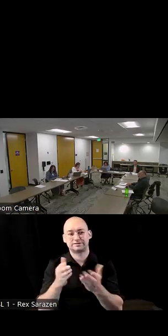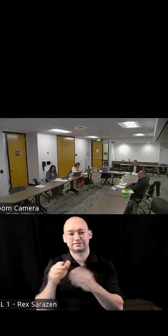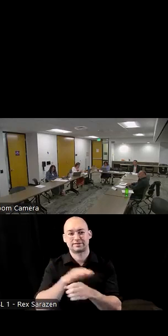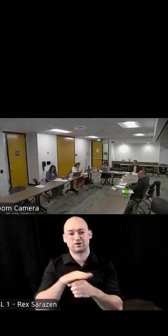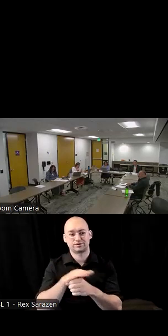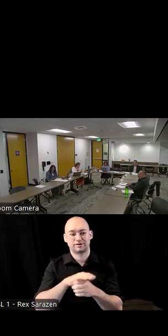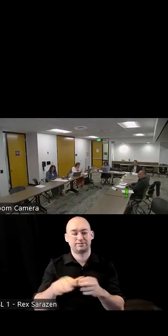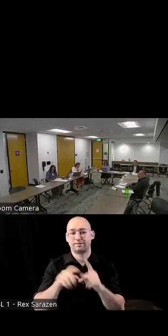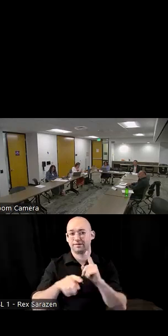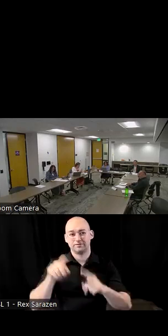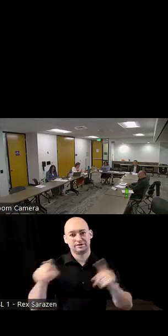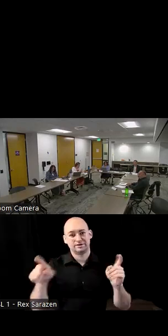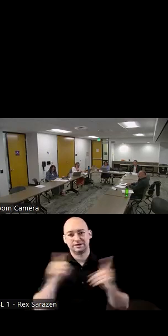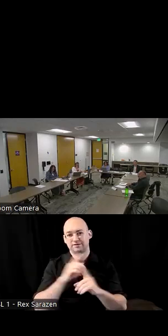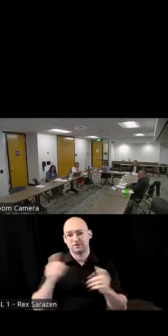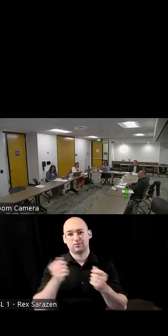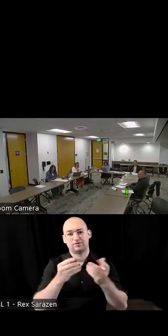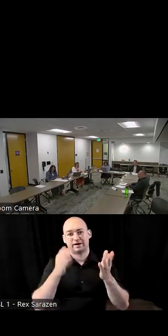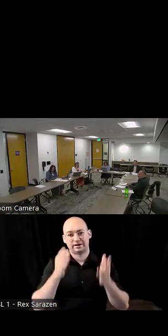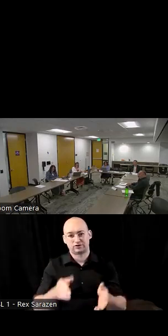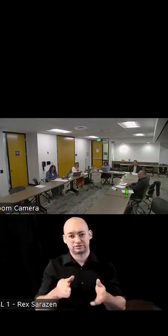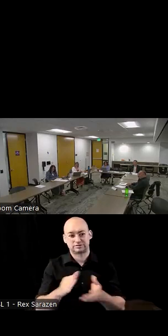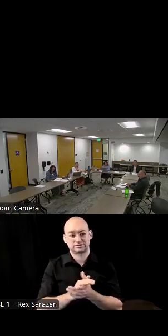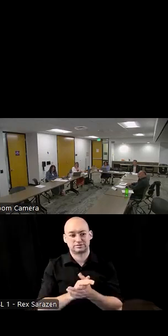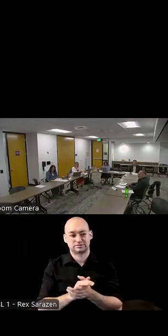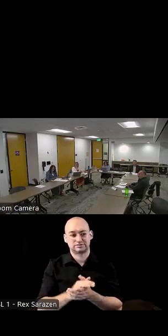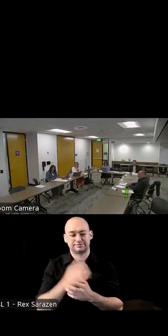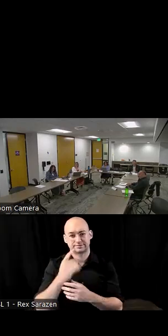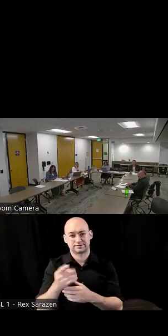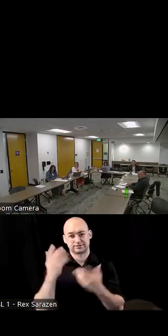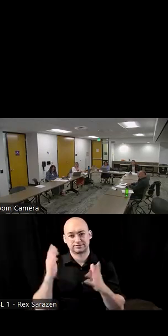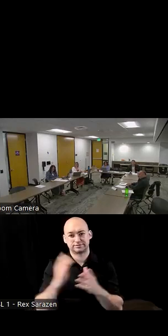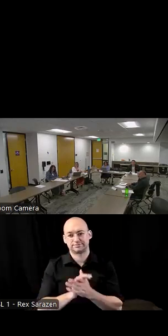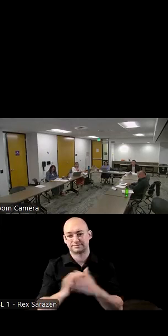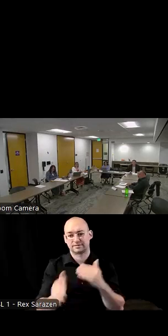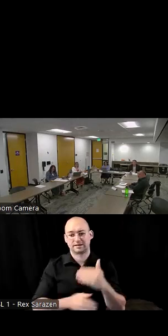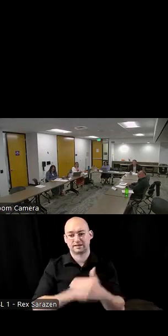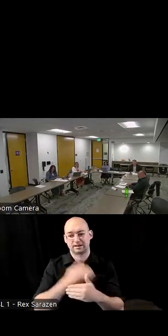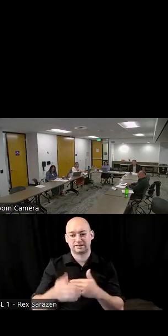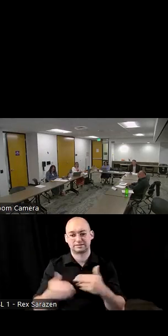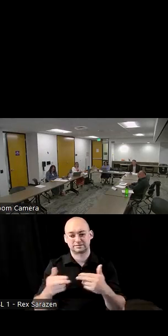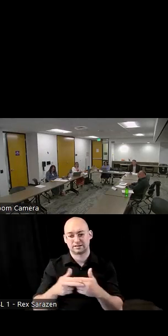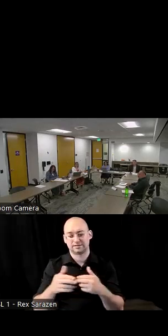variety of different providers that they would work with that I mentioned. Next slide.